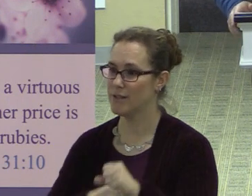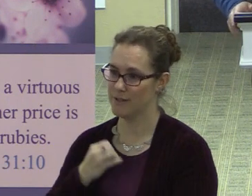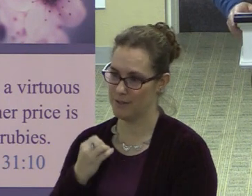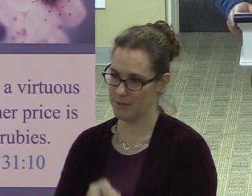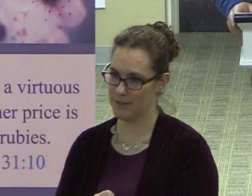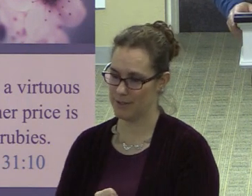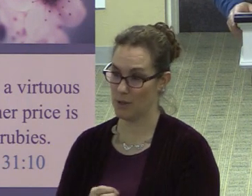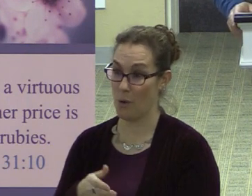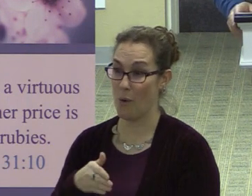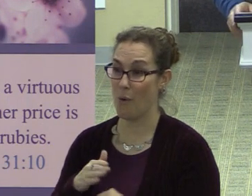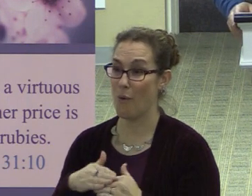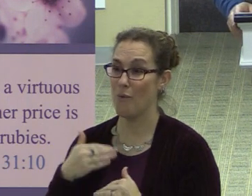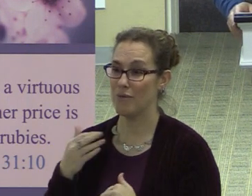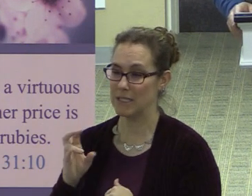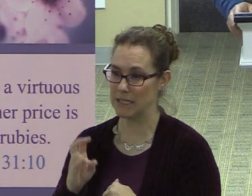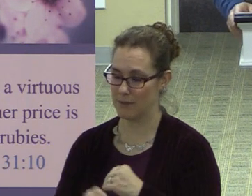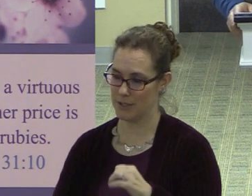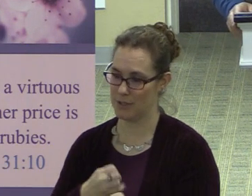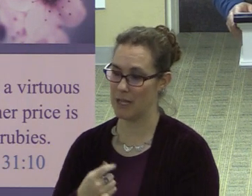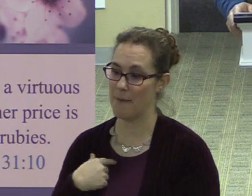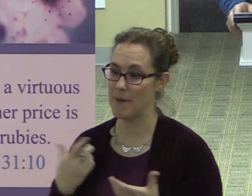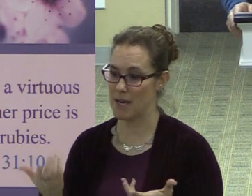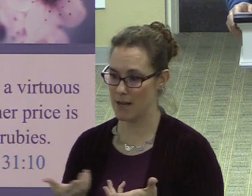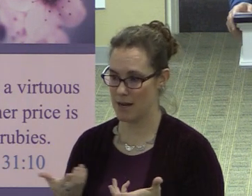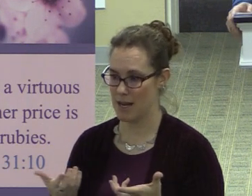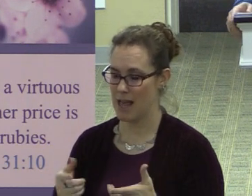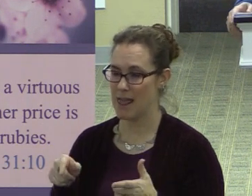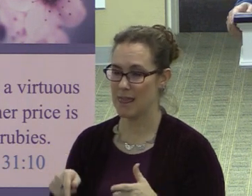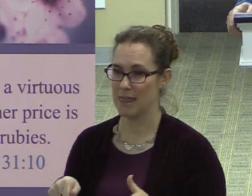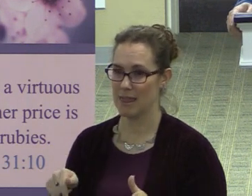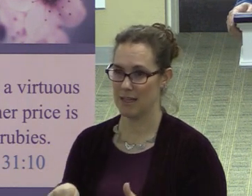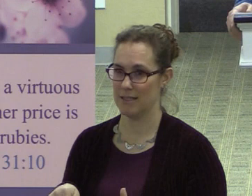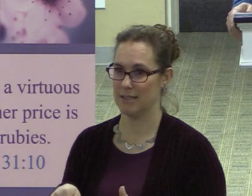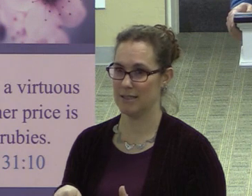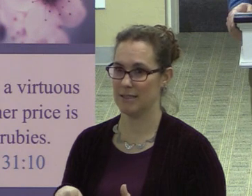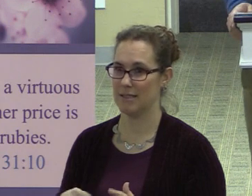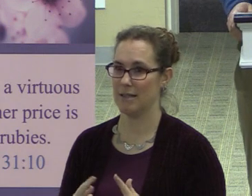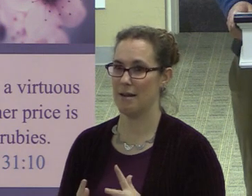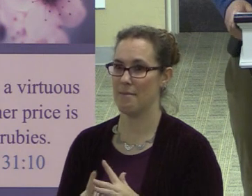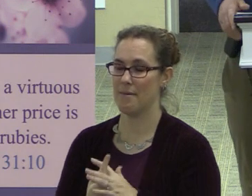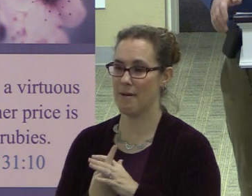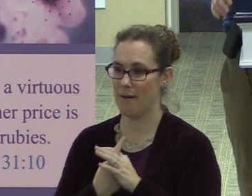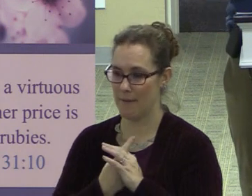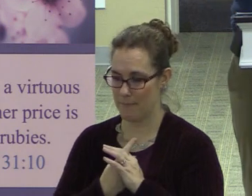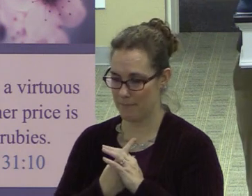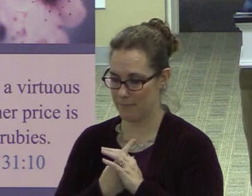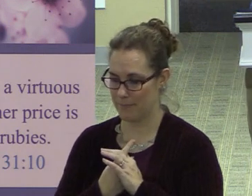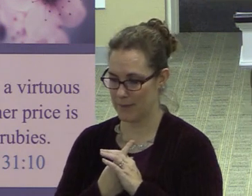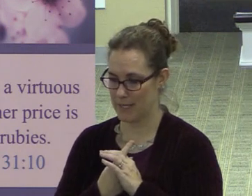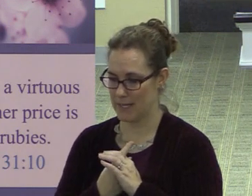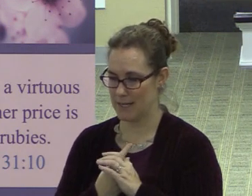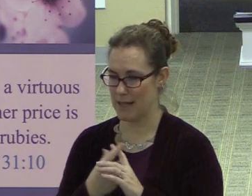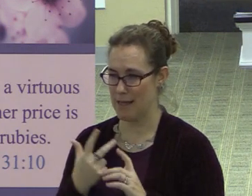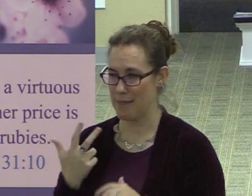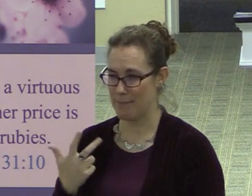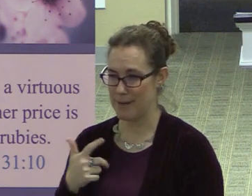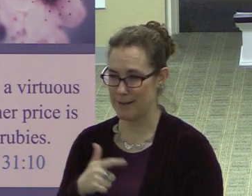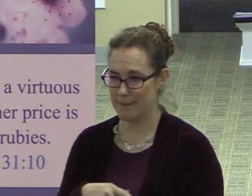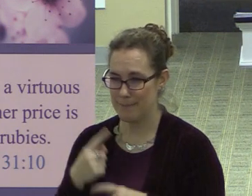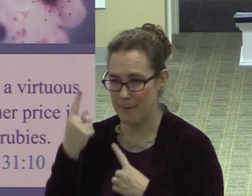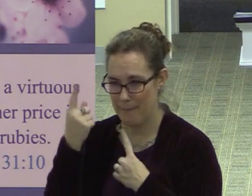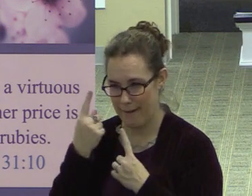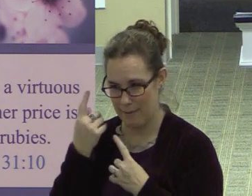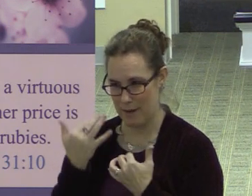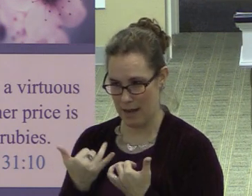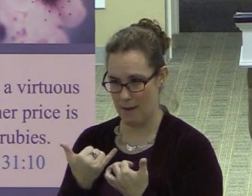7 years, over 7 years that I have been here, and this has come up a minimum of 3 times in my mind right now,